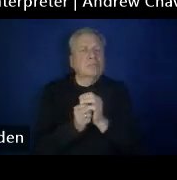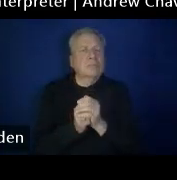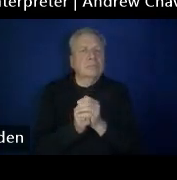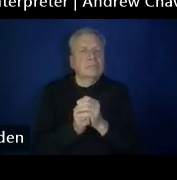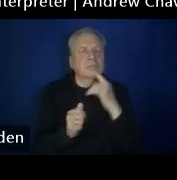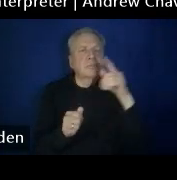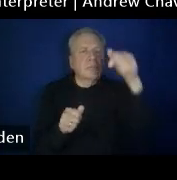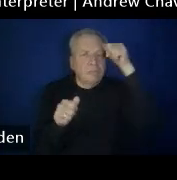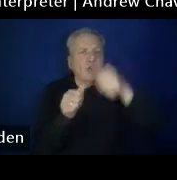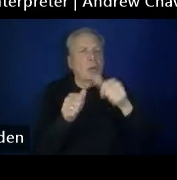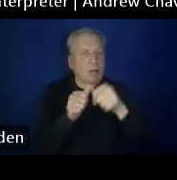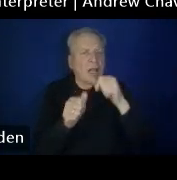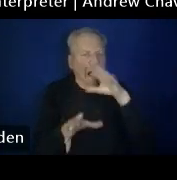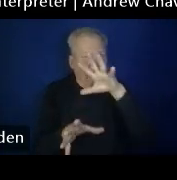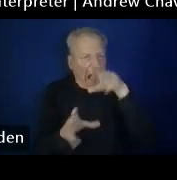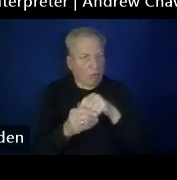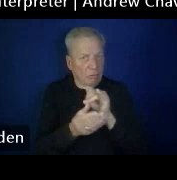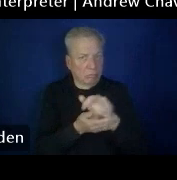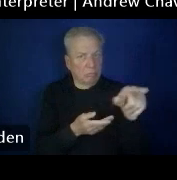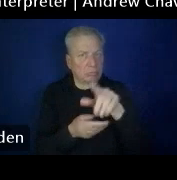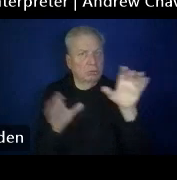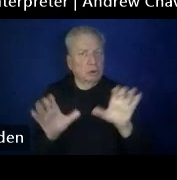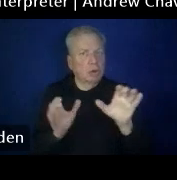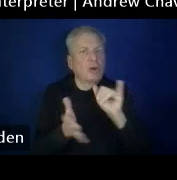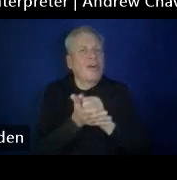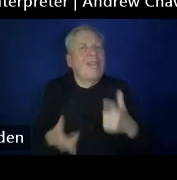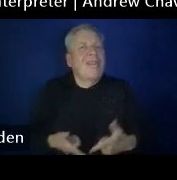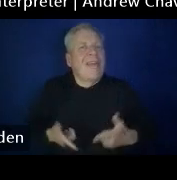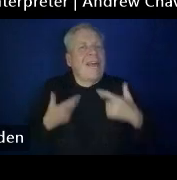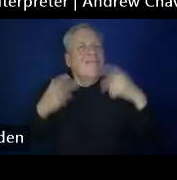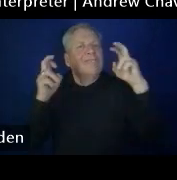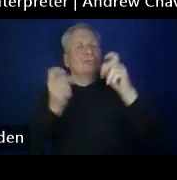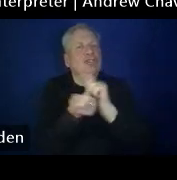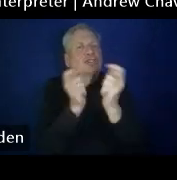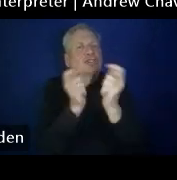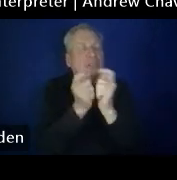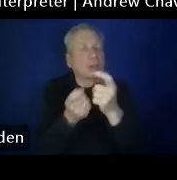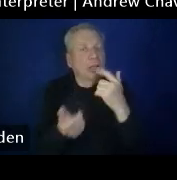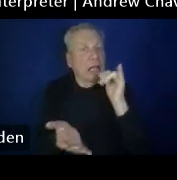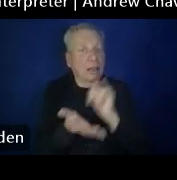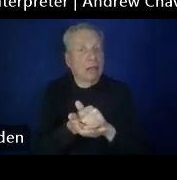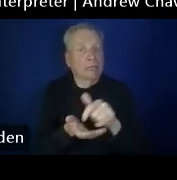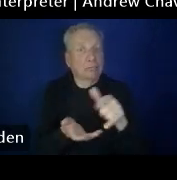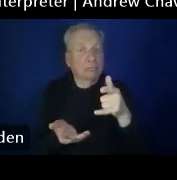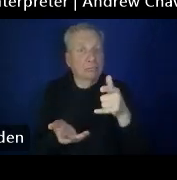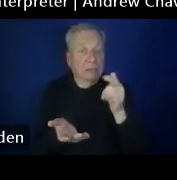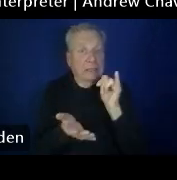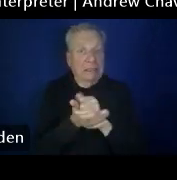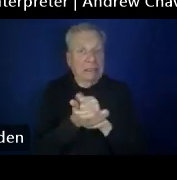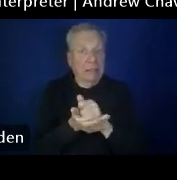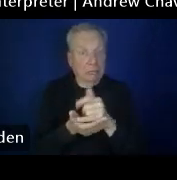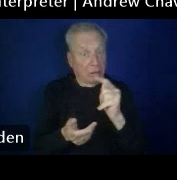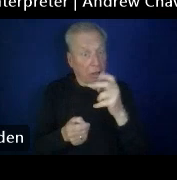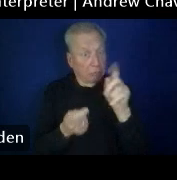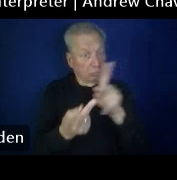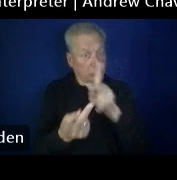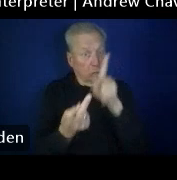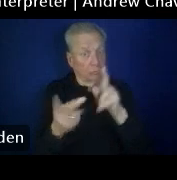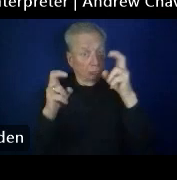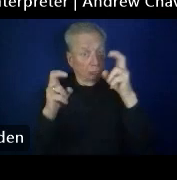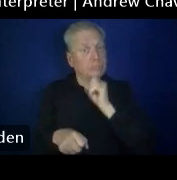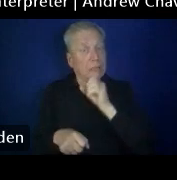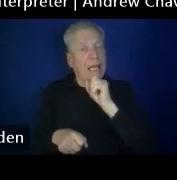remember everything that you do, and it's like life-changing experiences for them. That's that ideal age.